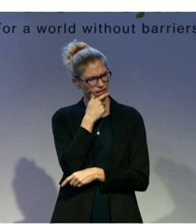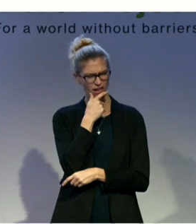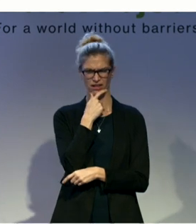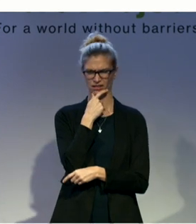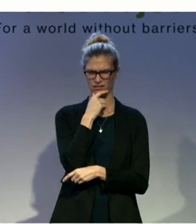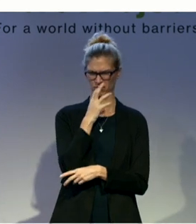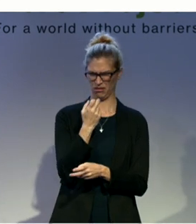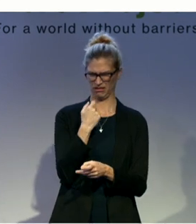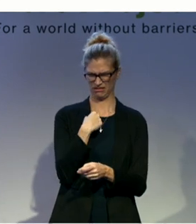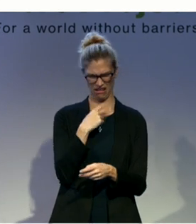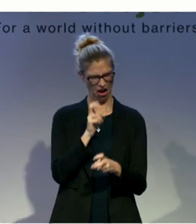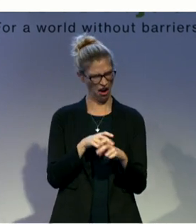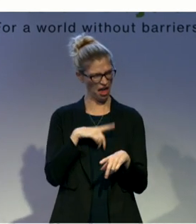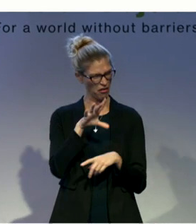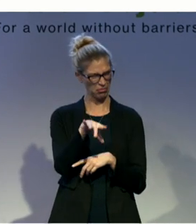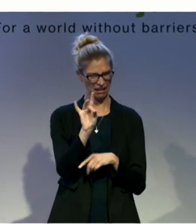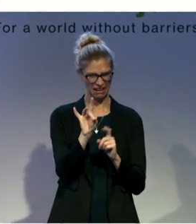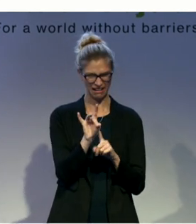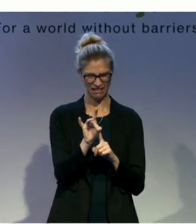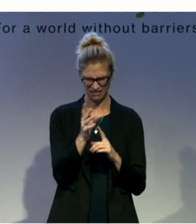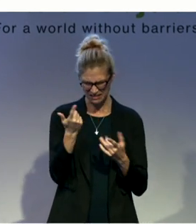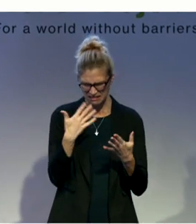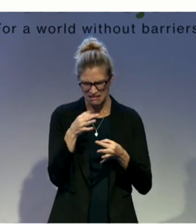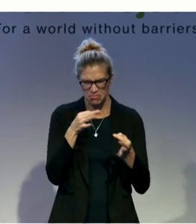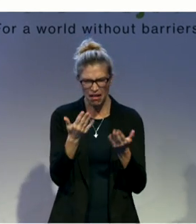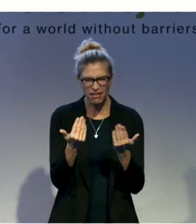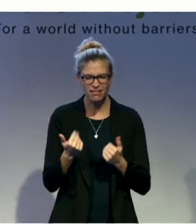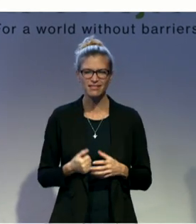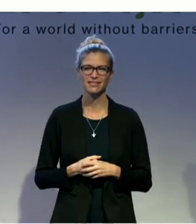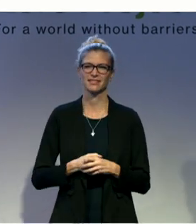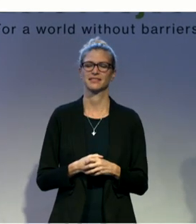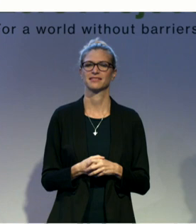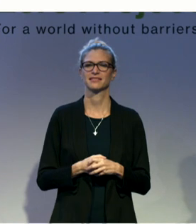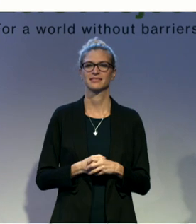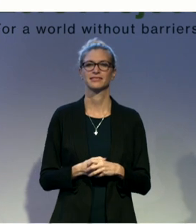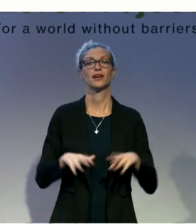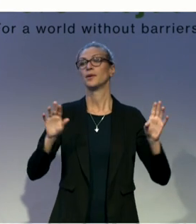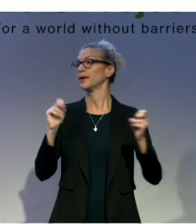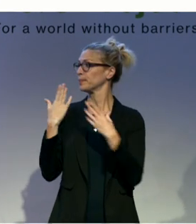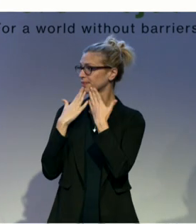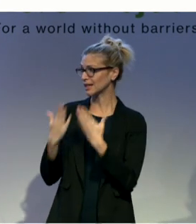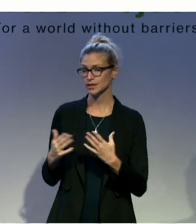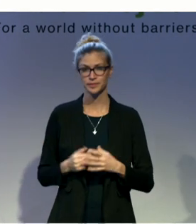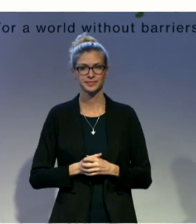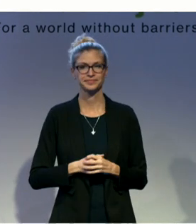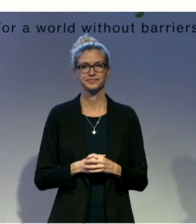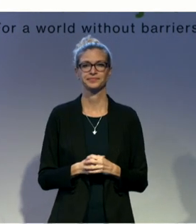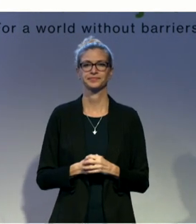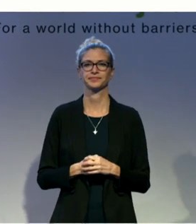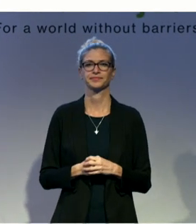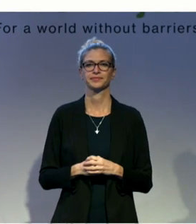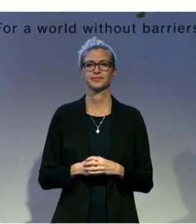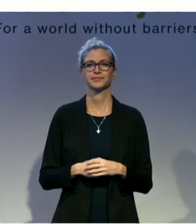So please explain us. Thank you. Thank you, Carmen. Good